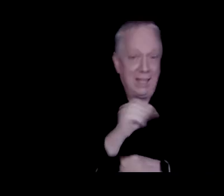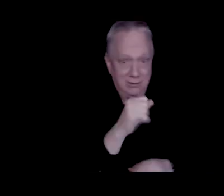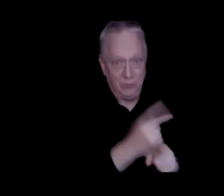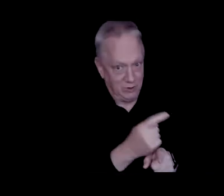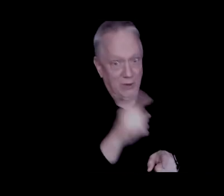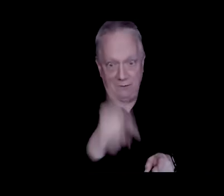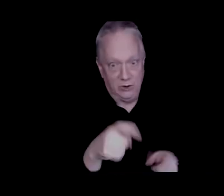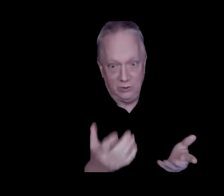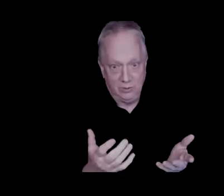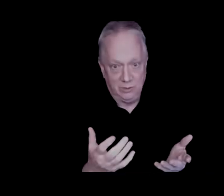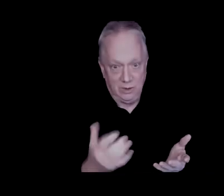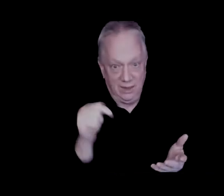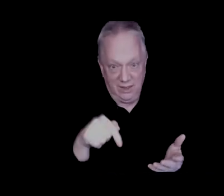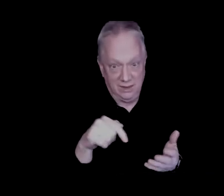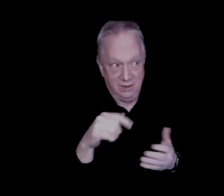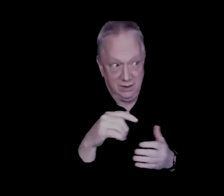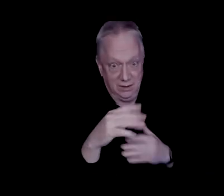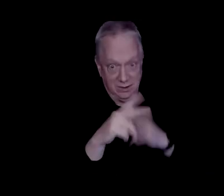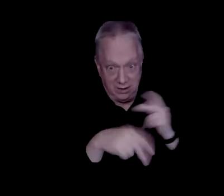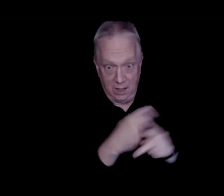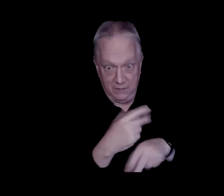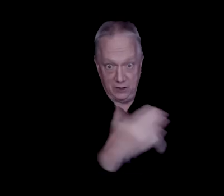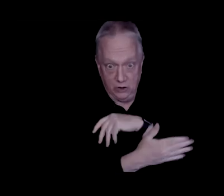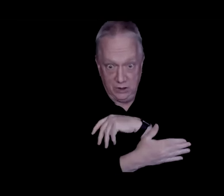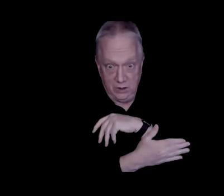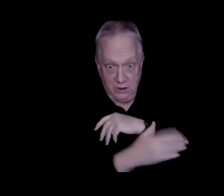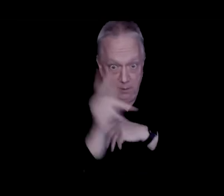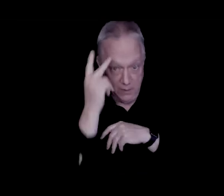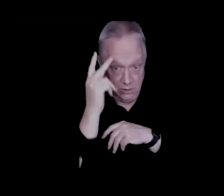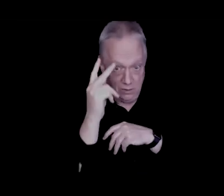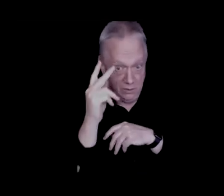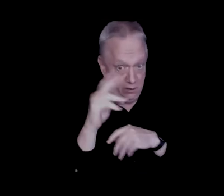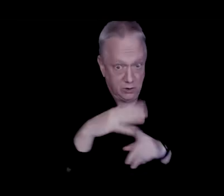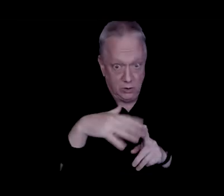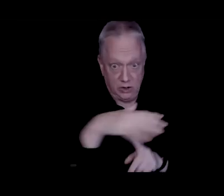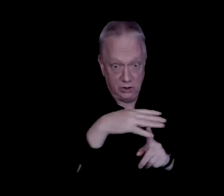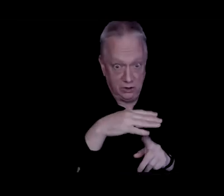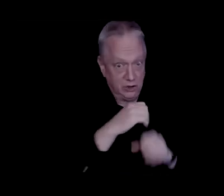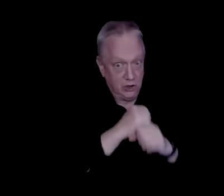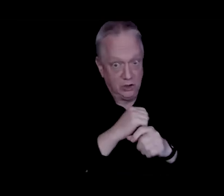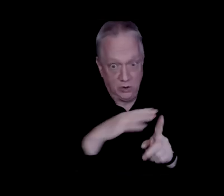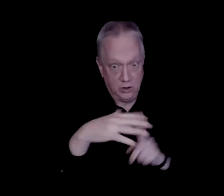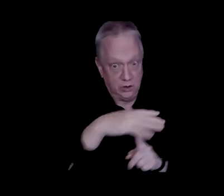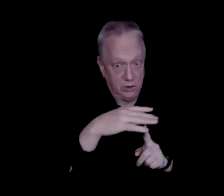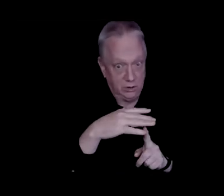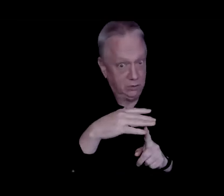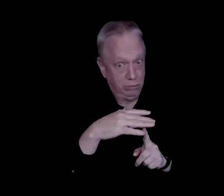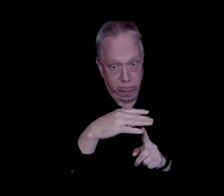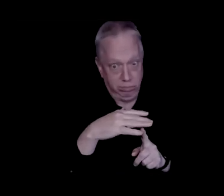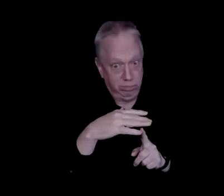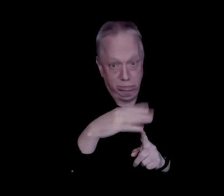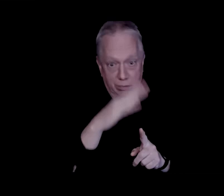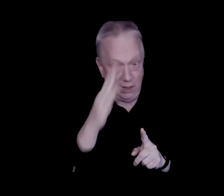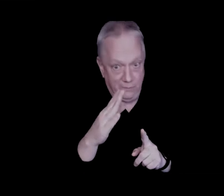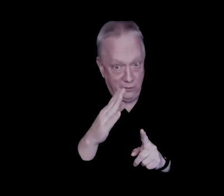And in this kind of country of where the political situation, the security situation is never